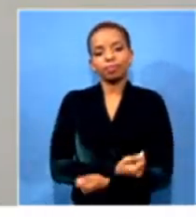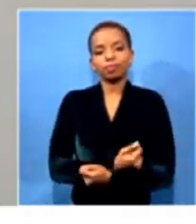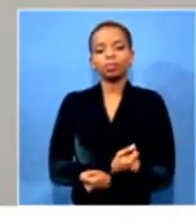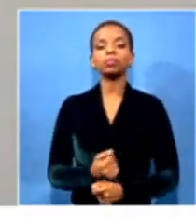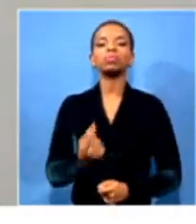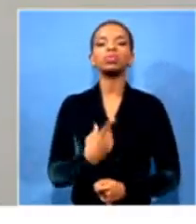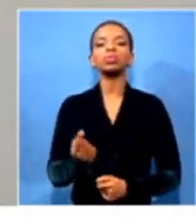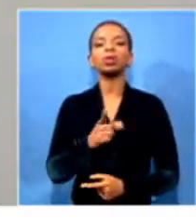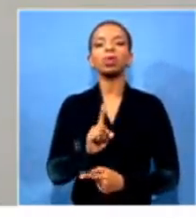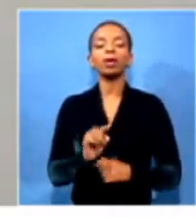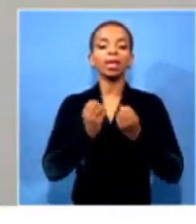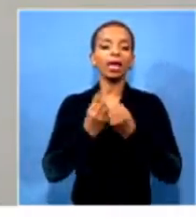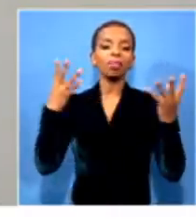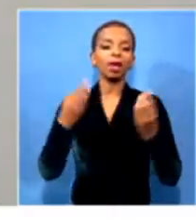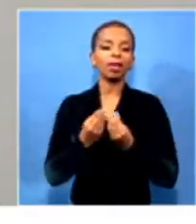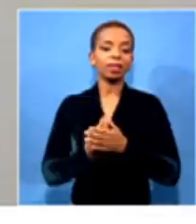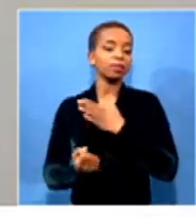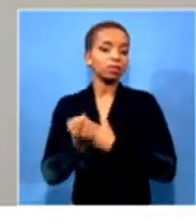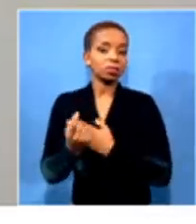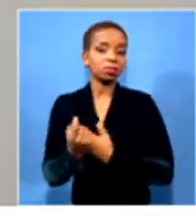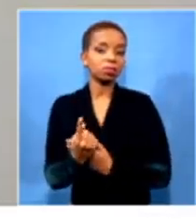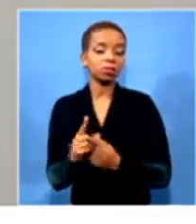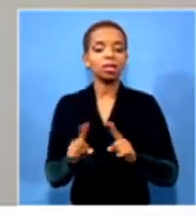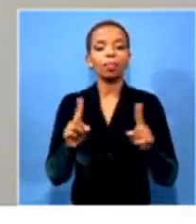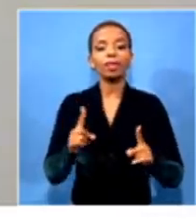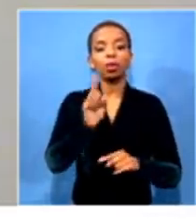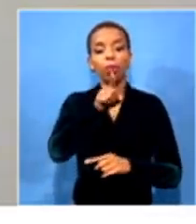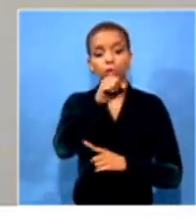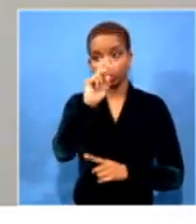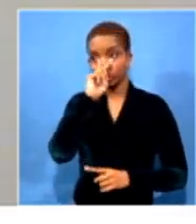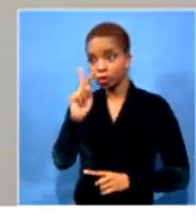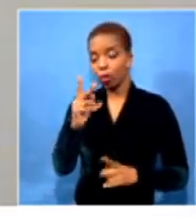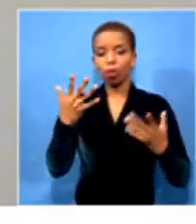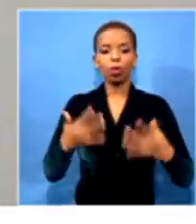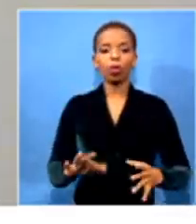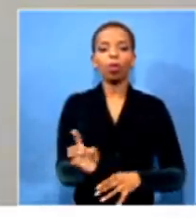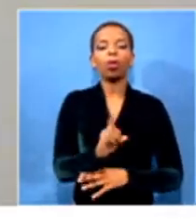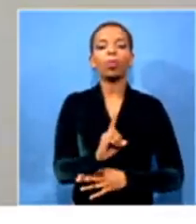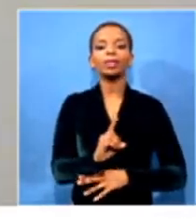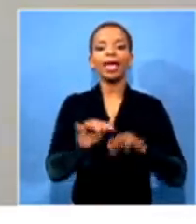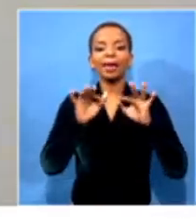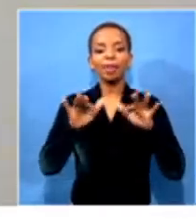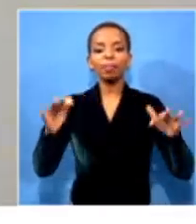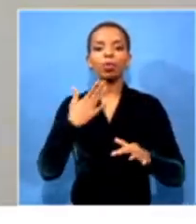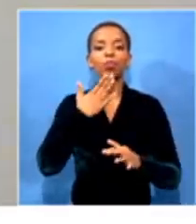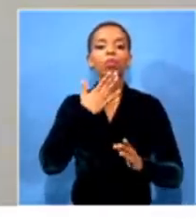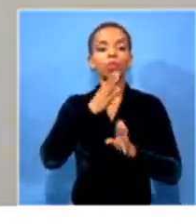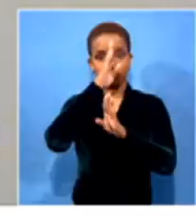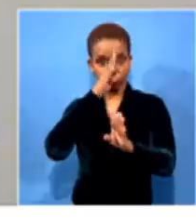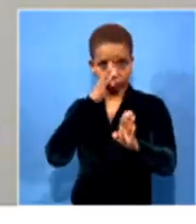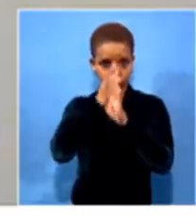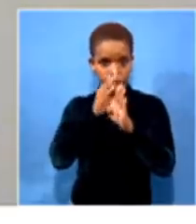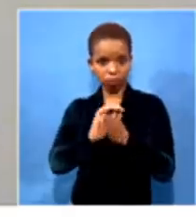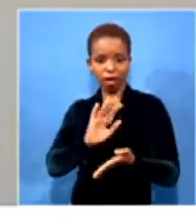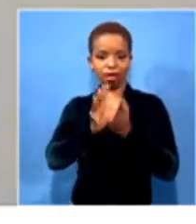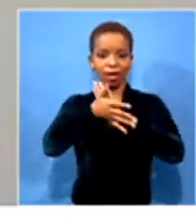many things slide. So even with this one, what you end up seeing is that it is the people that are most directly affected, which are the employees that are